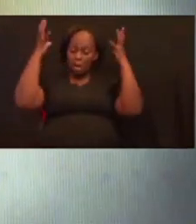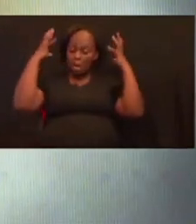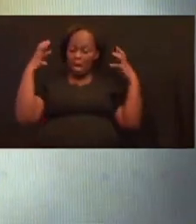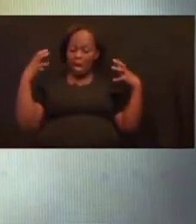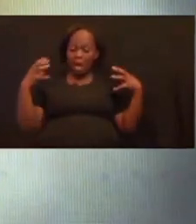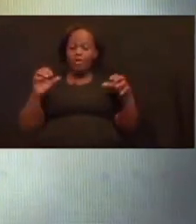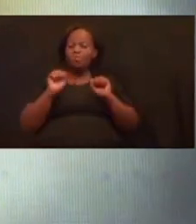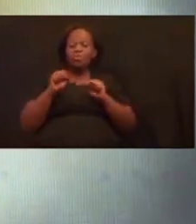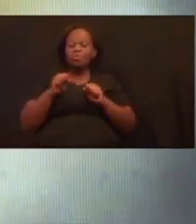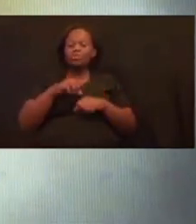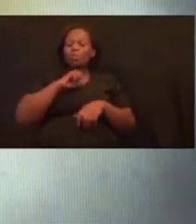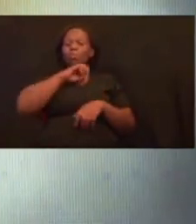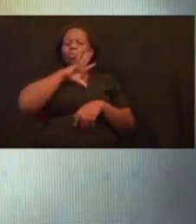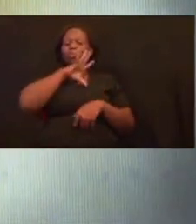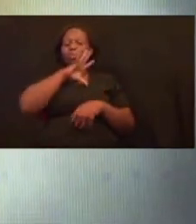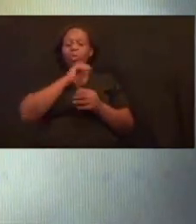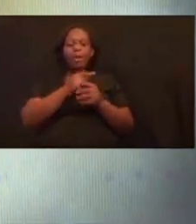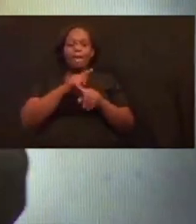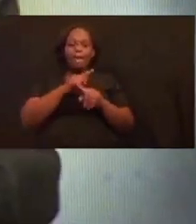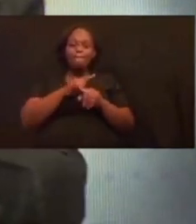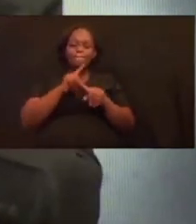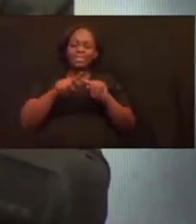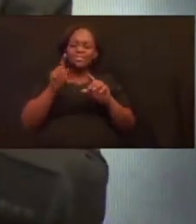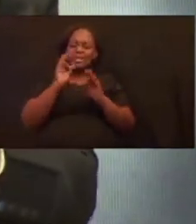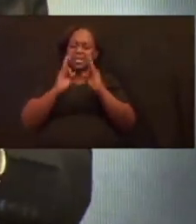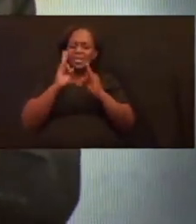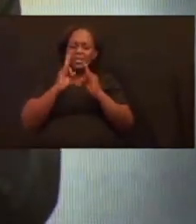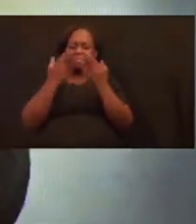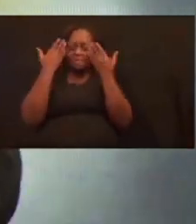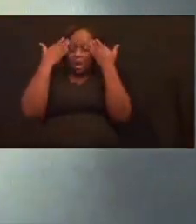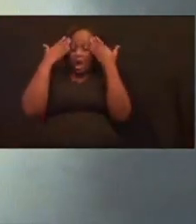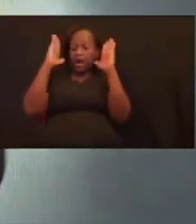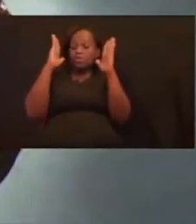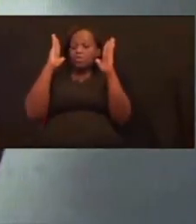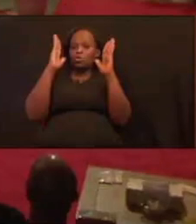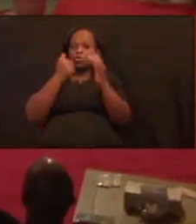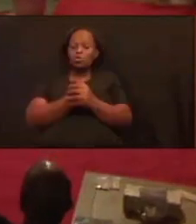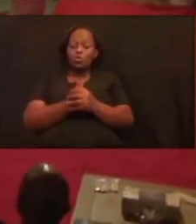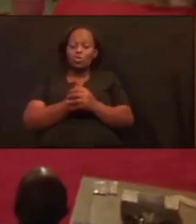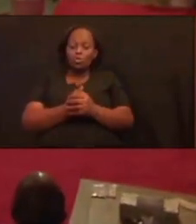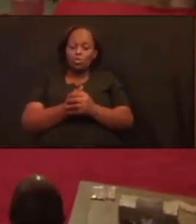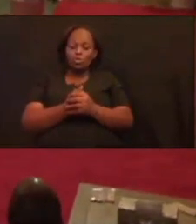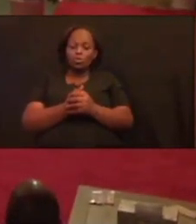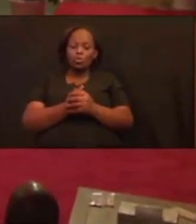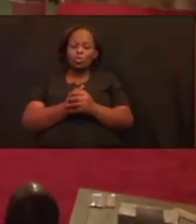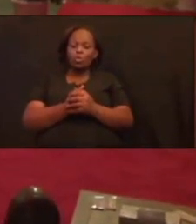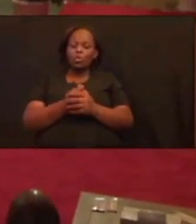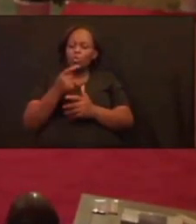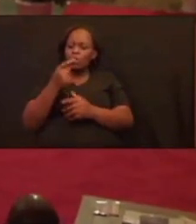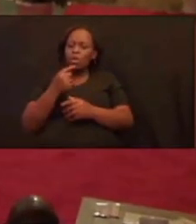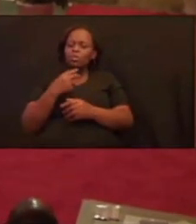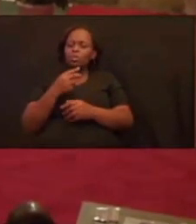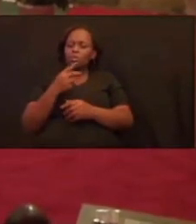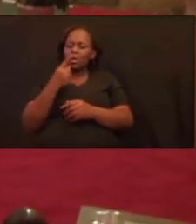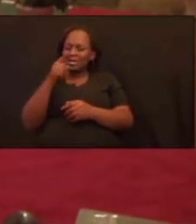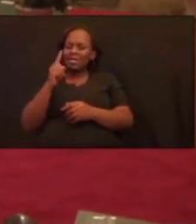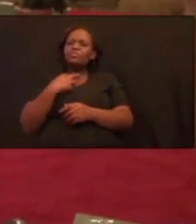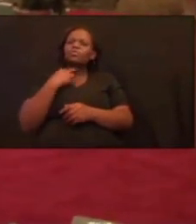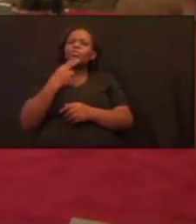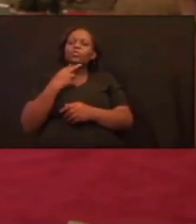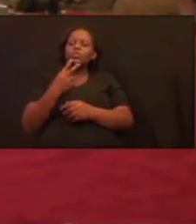roars. If they do not know the sound of the genuine lion, it is safe to assume anything that sounds like it is